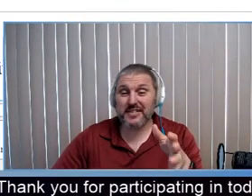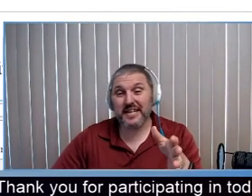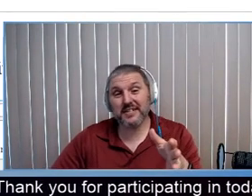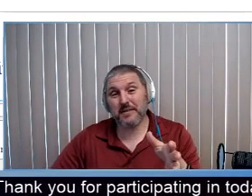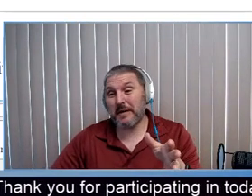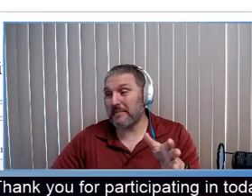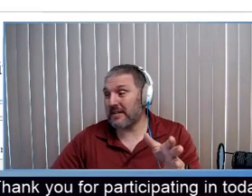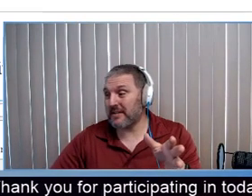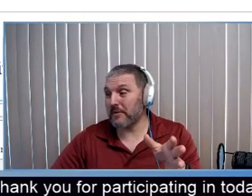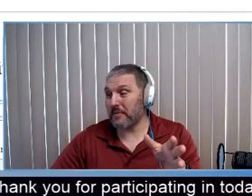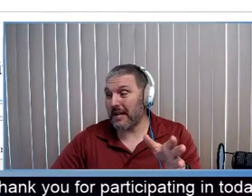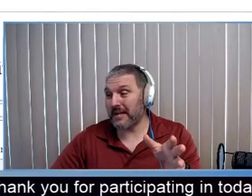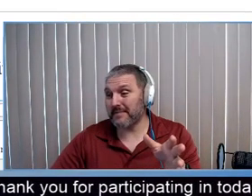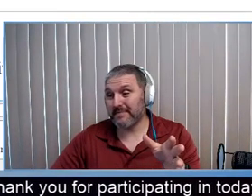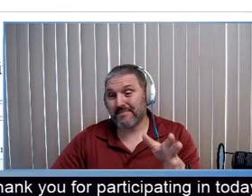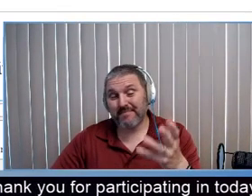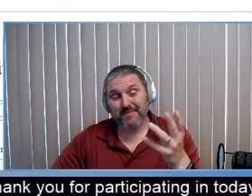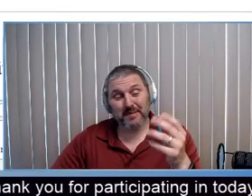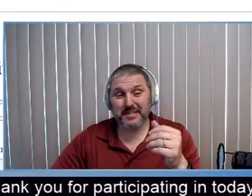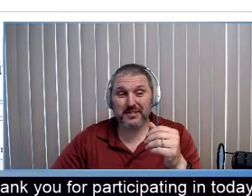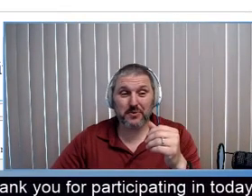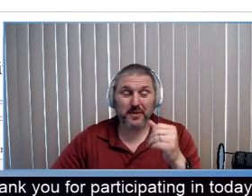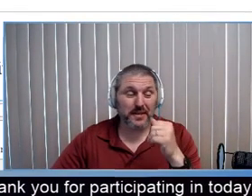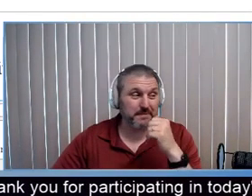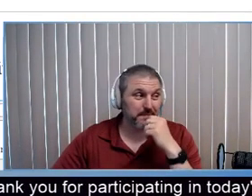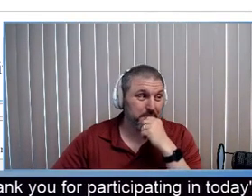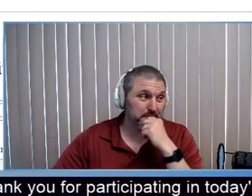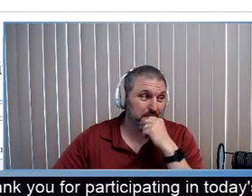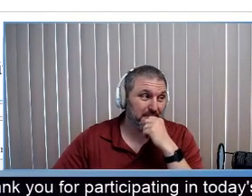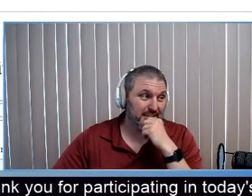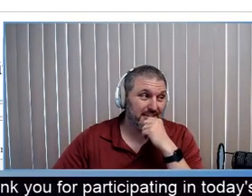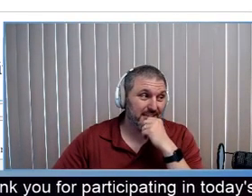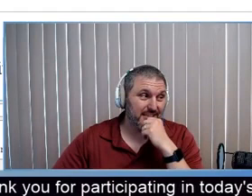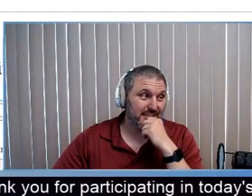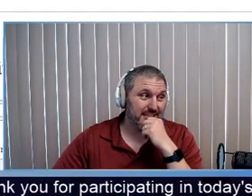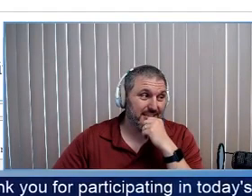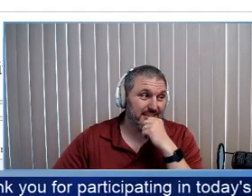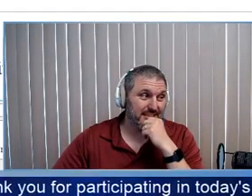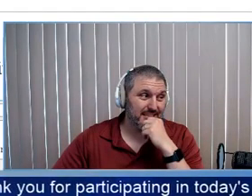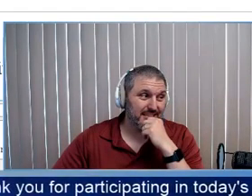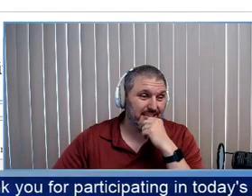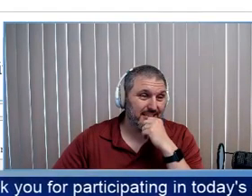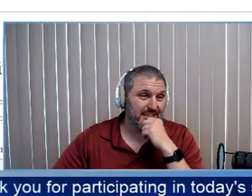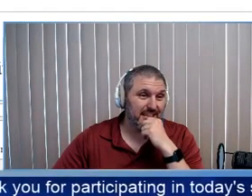I'm going to say this and it might make some of you mad, but that's okay.